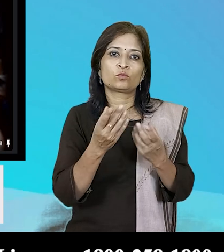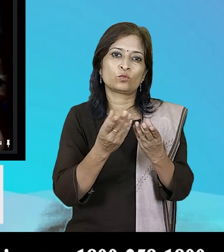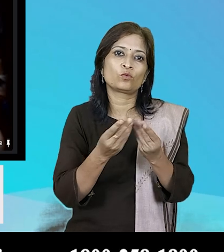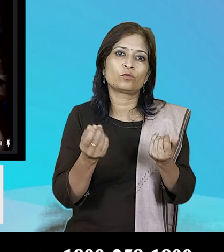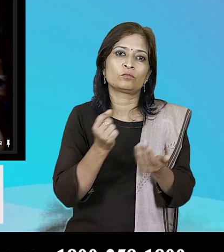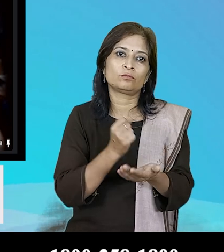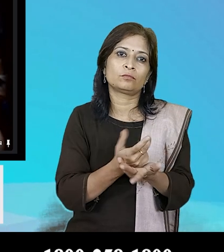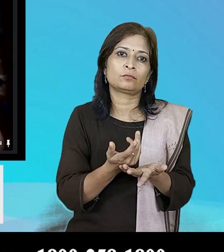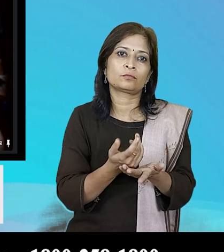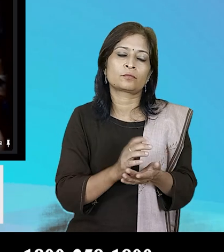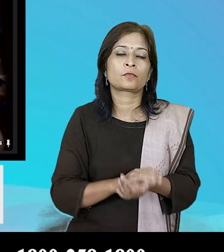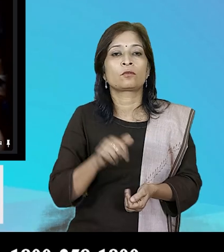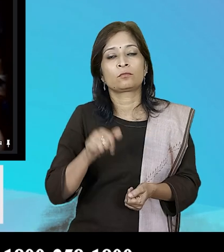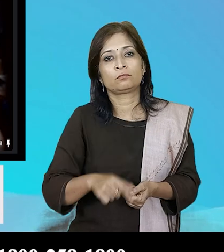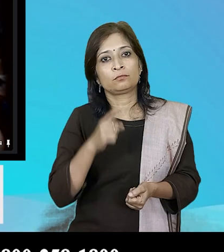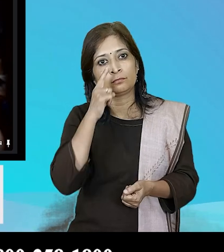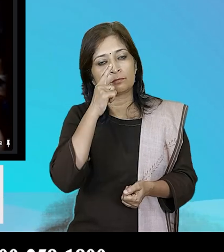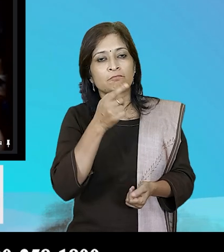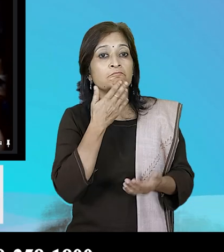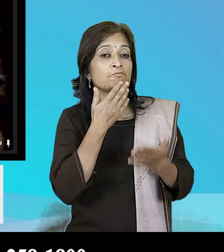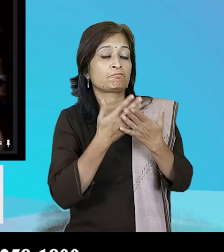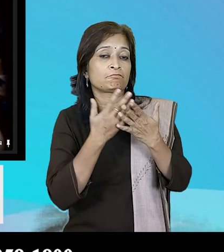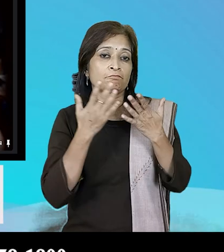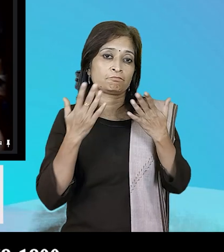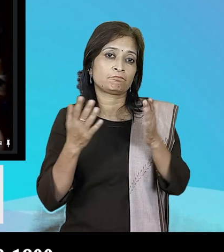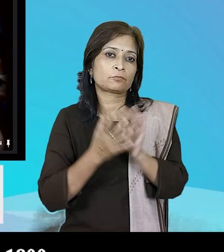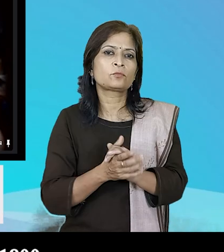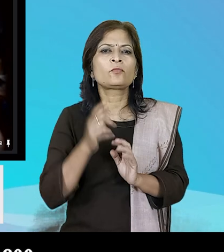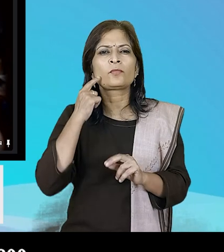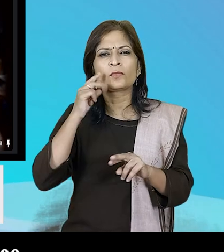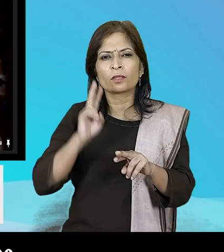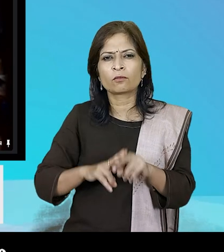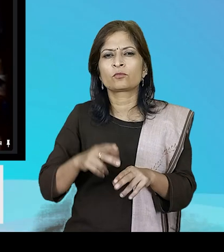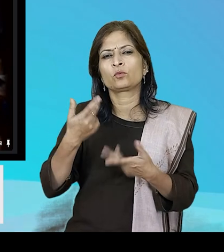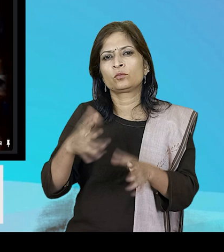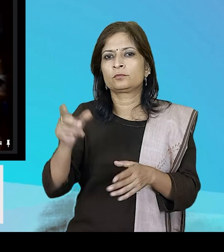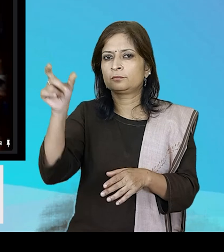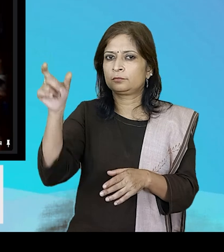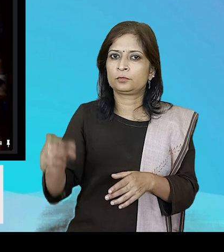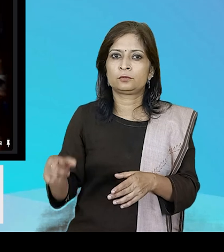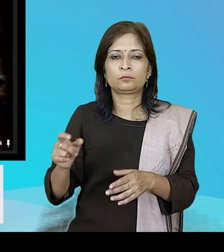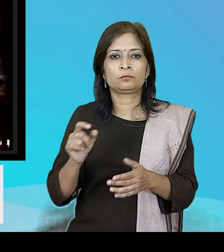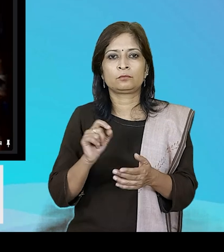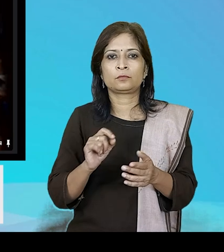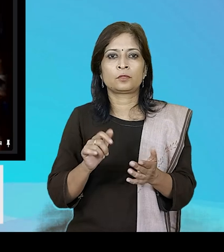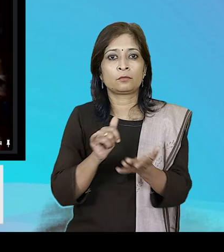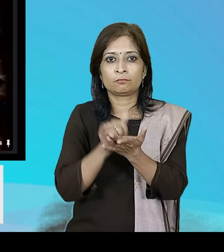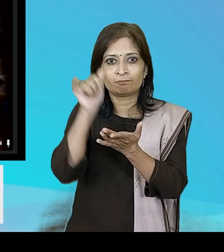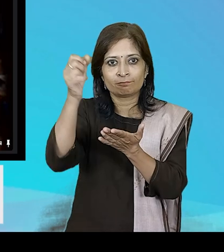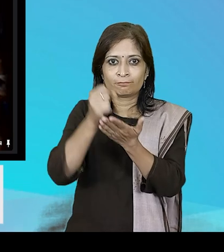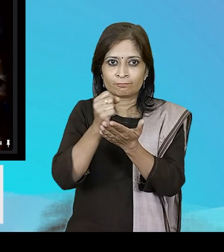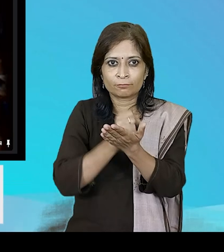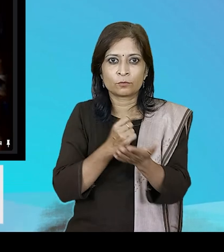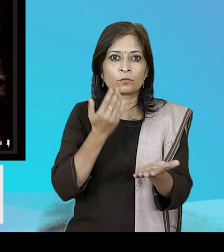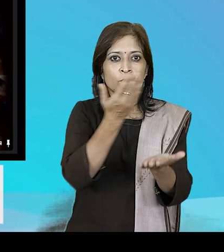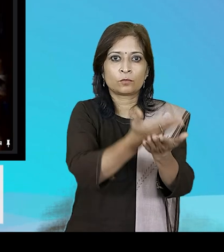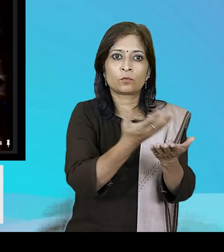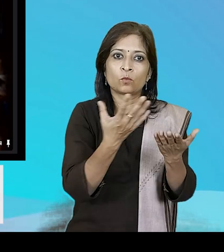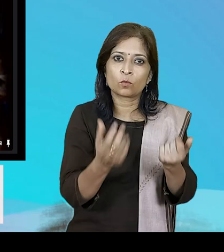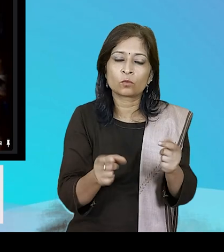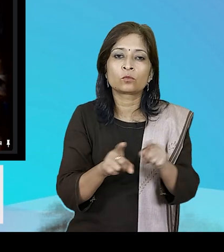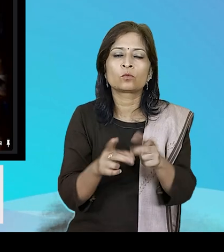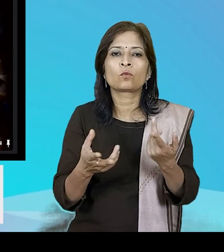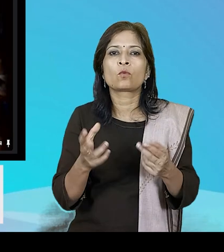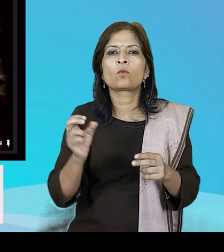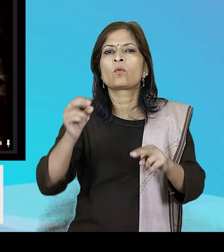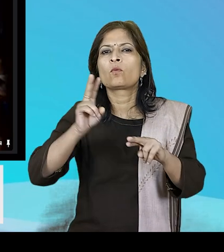And yeah. Okay, ma'am. Thank you so much. Well, if somebody wants to apply for a passport, how can they find